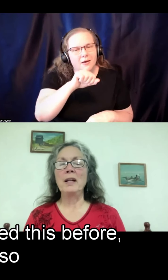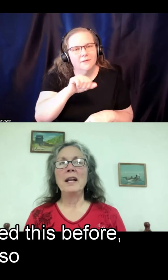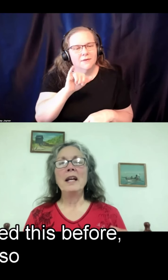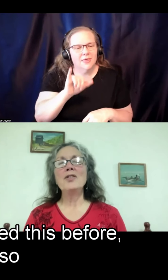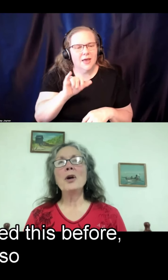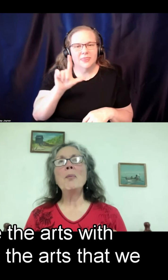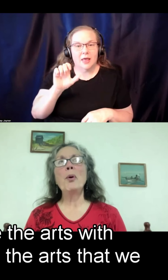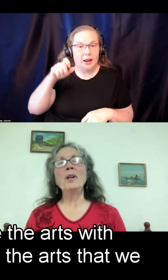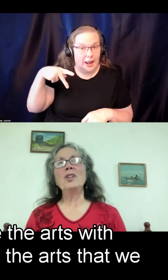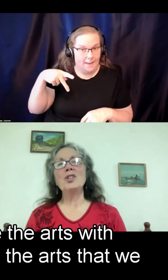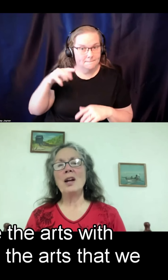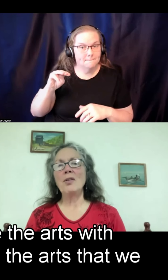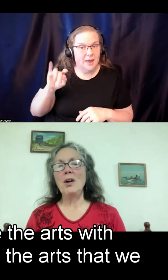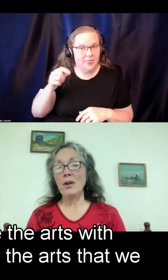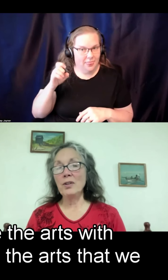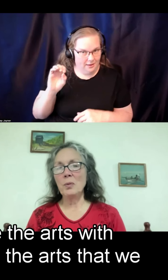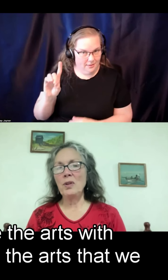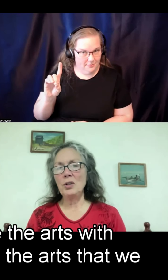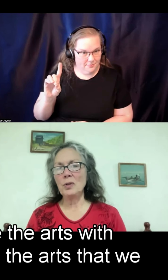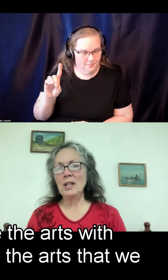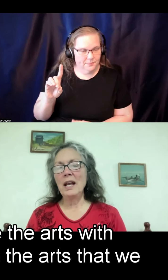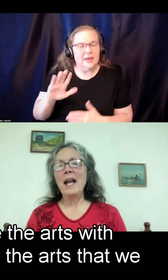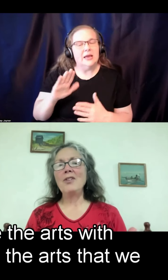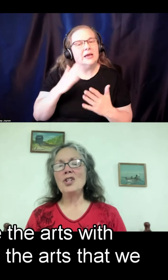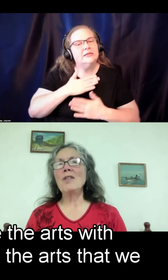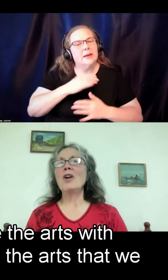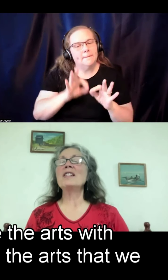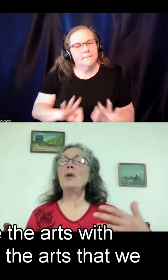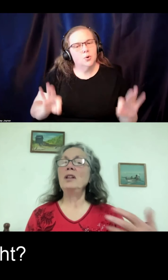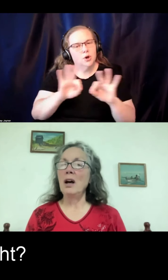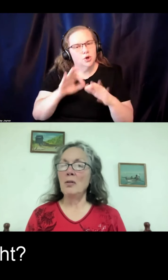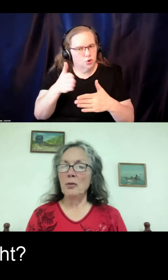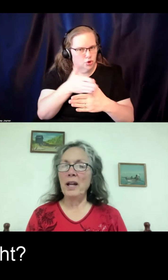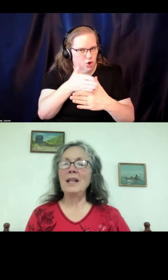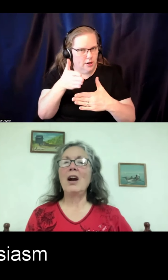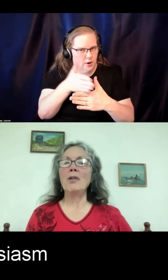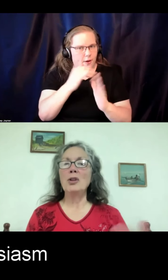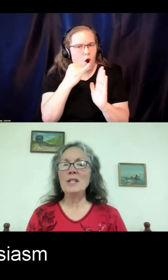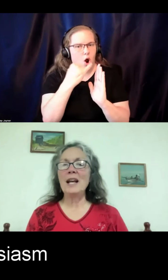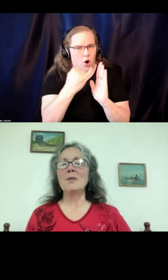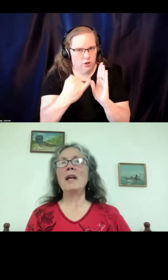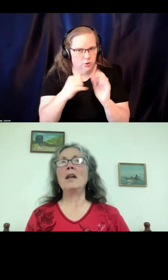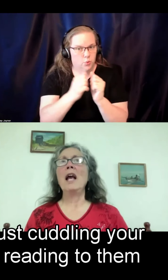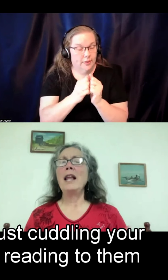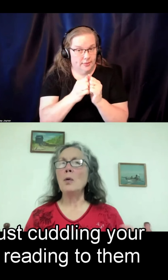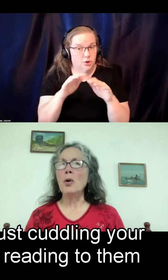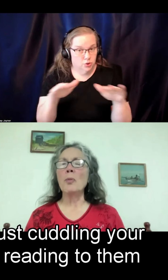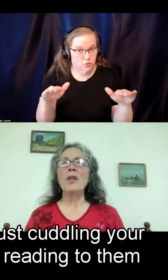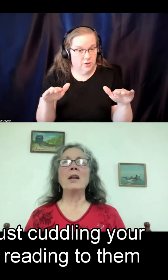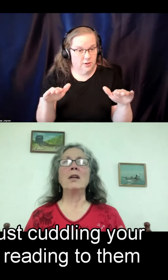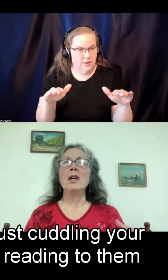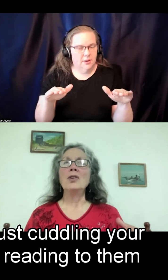before, but it's so important to share the arts with children and to yeah. share the arts that we love, right? Our Yeah. enthusiasm and